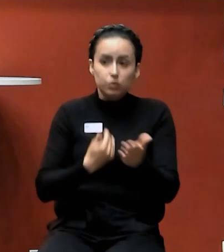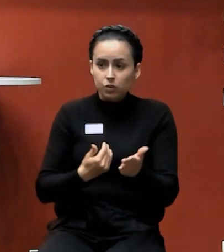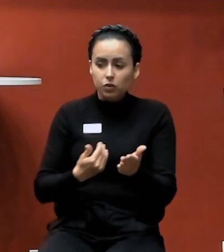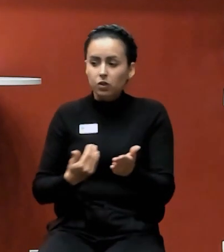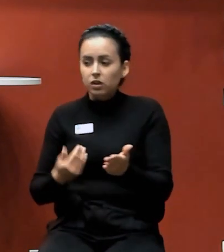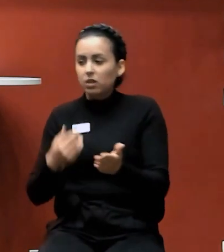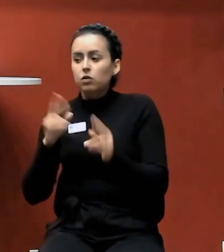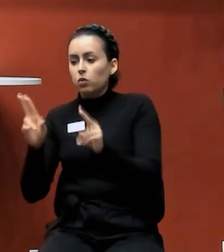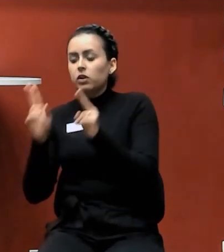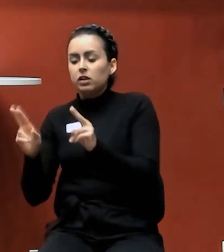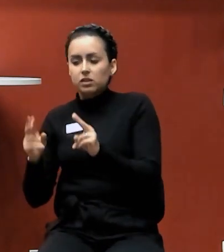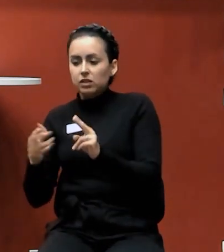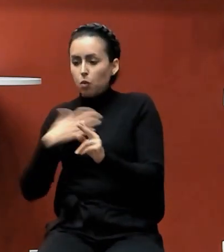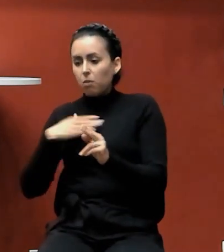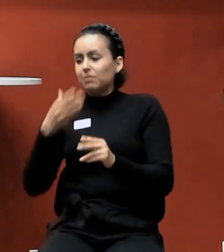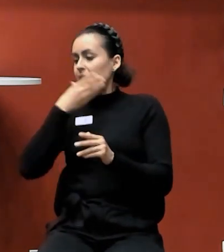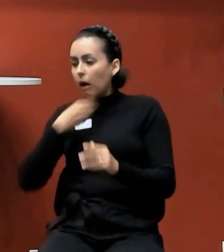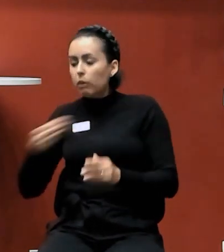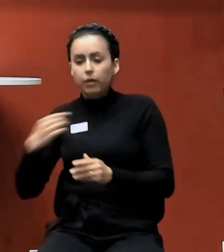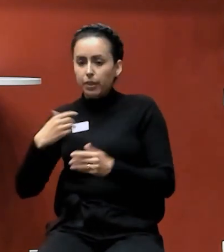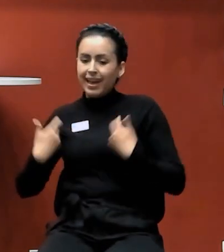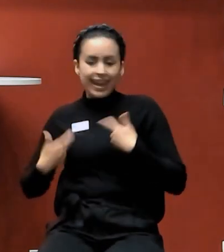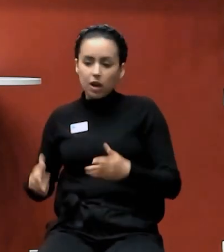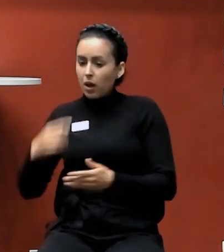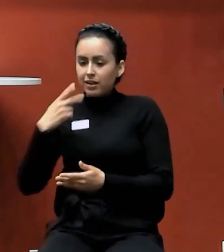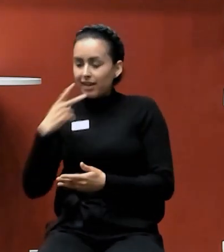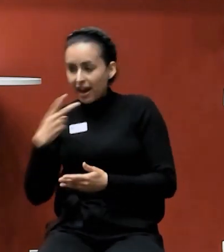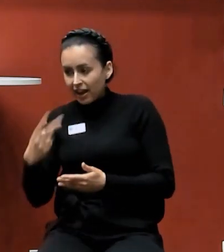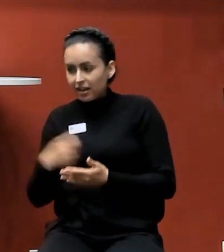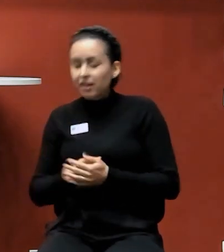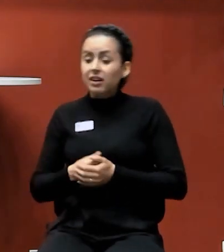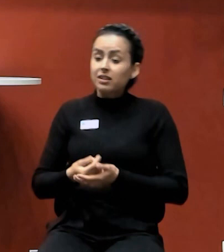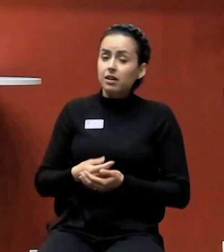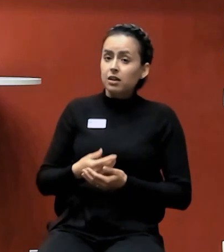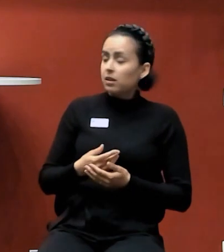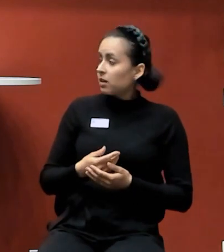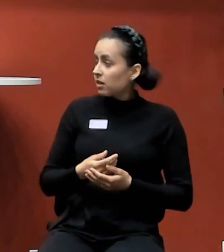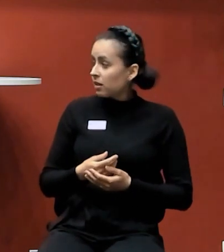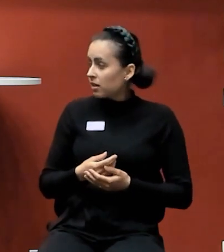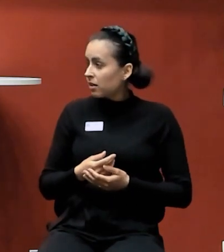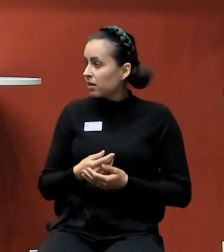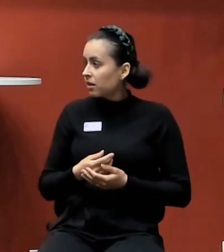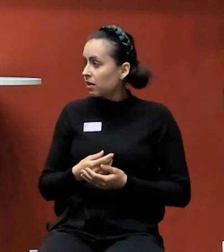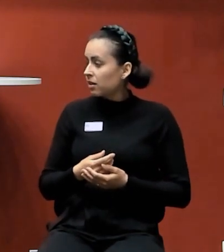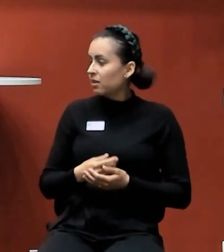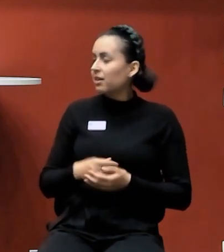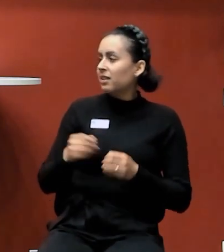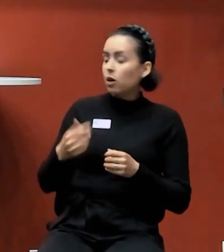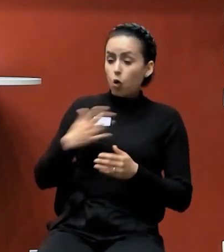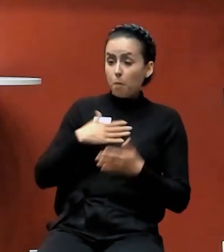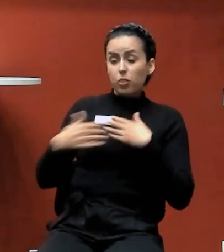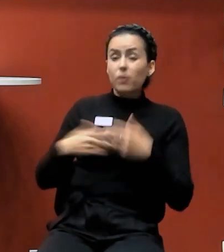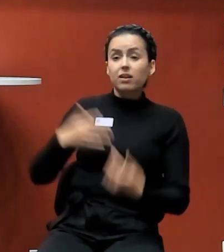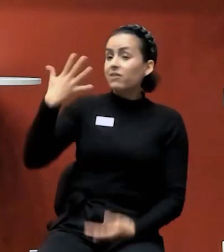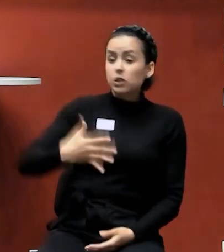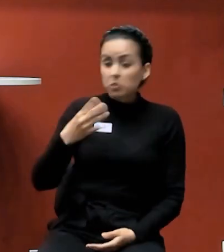your, actually, it happened in a way that my work was 50 minutes, and they were like, it's okay, you can charge 5 minutes, it's